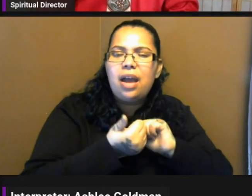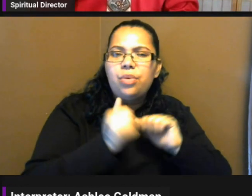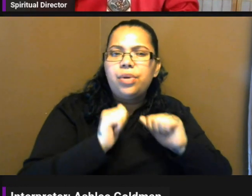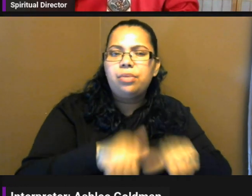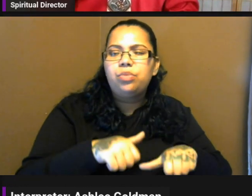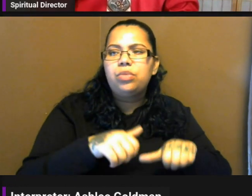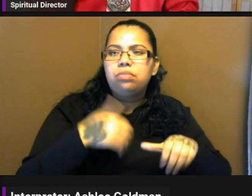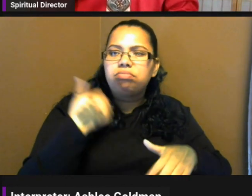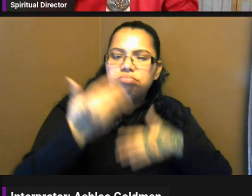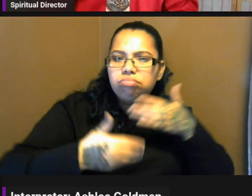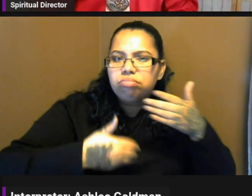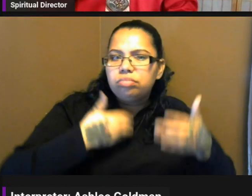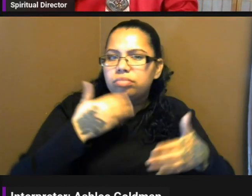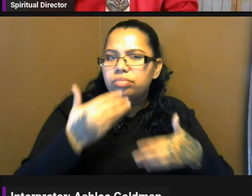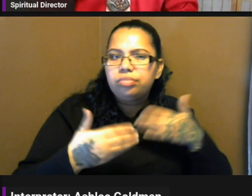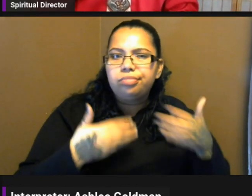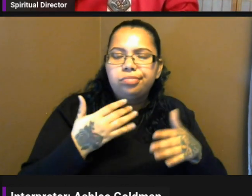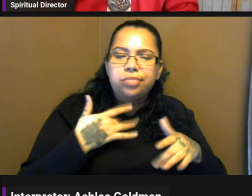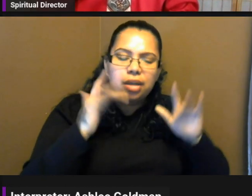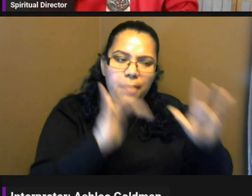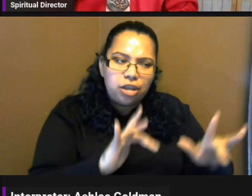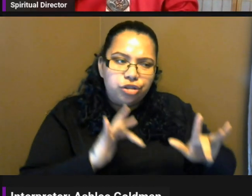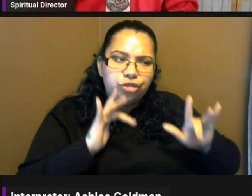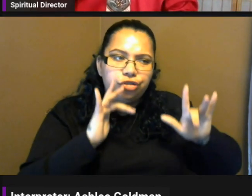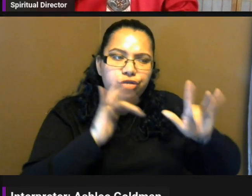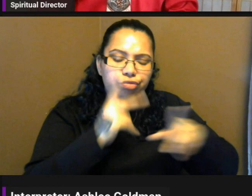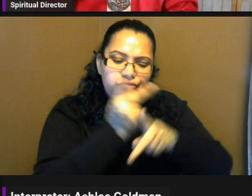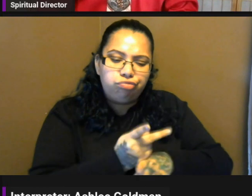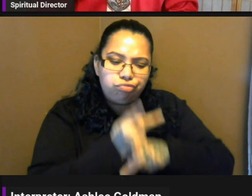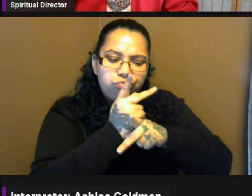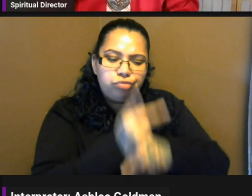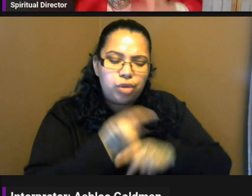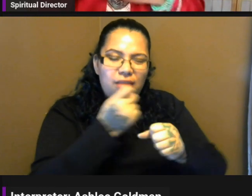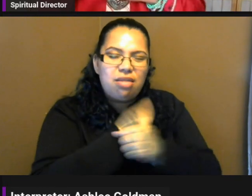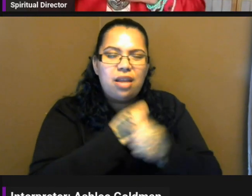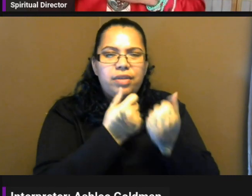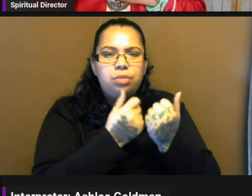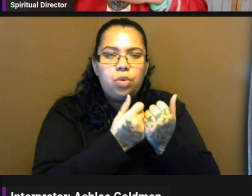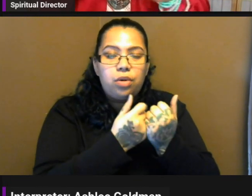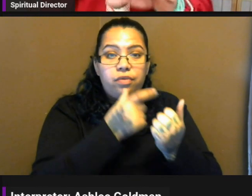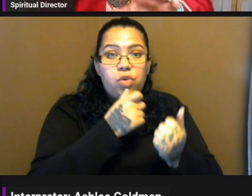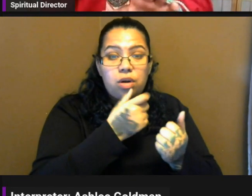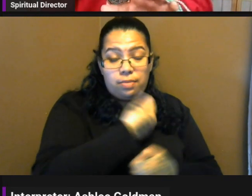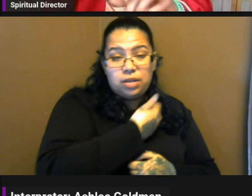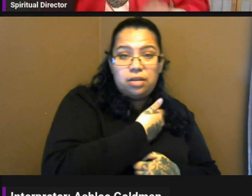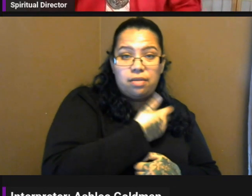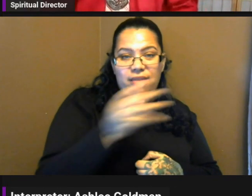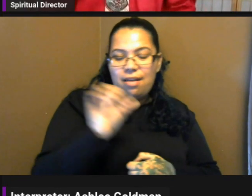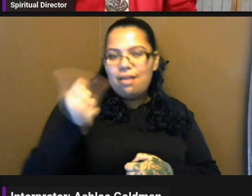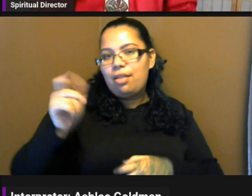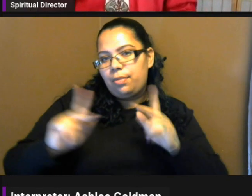With compassion, nurturing, loving support for ourselves and for